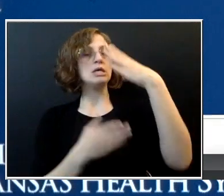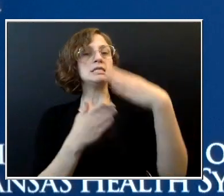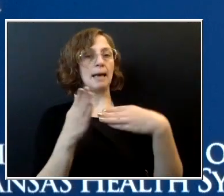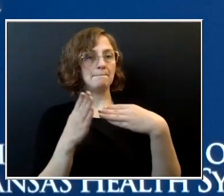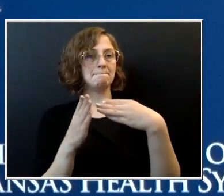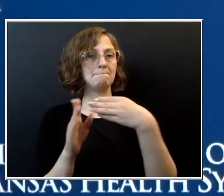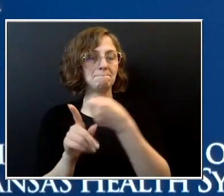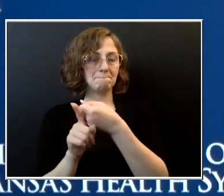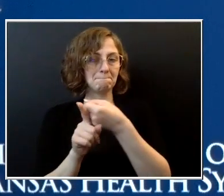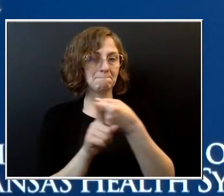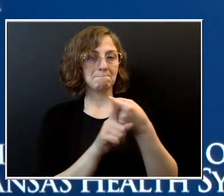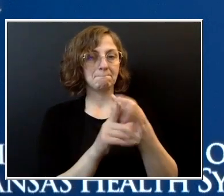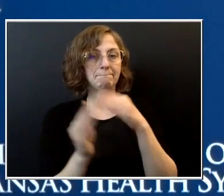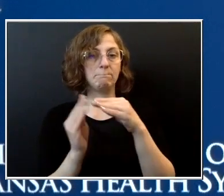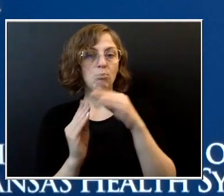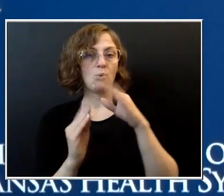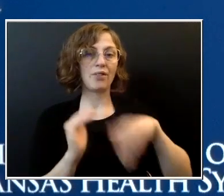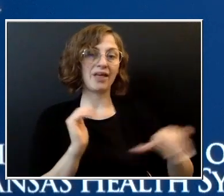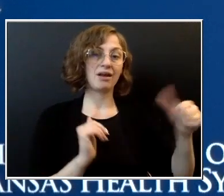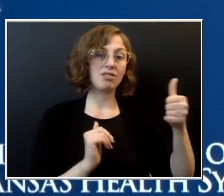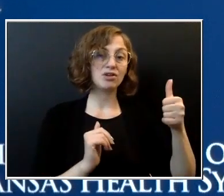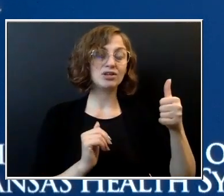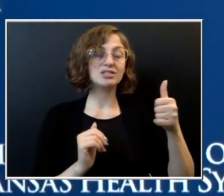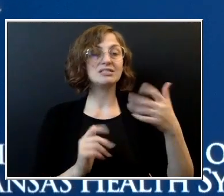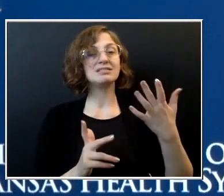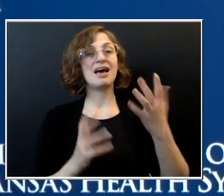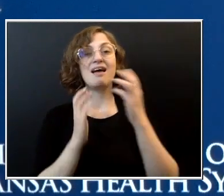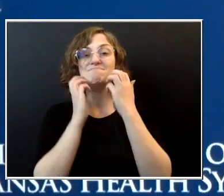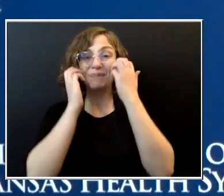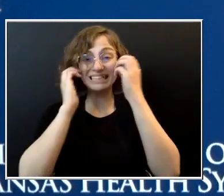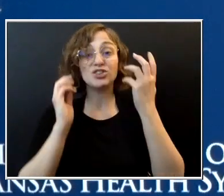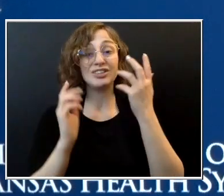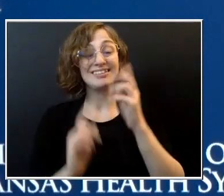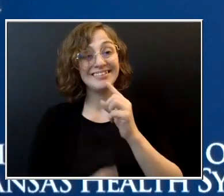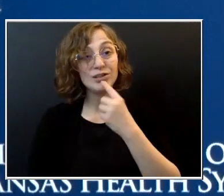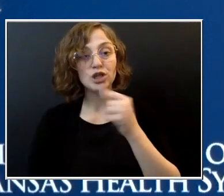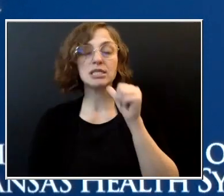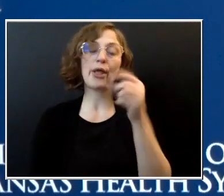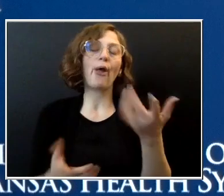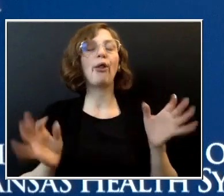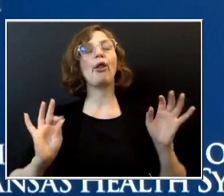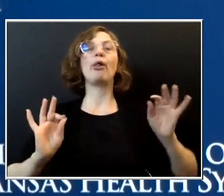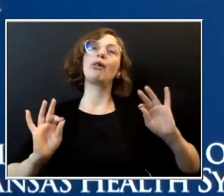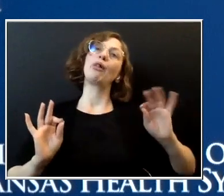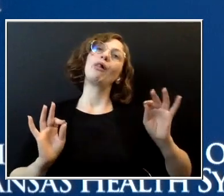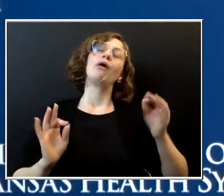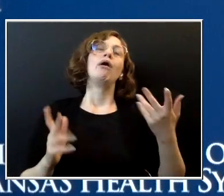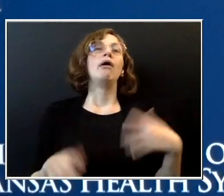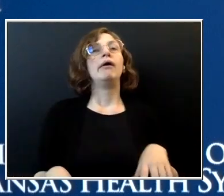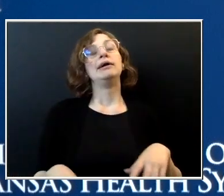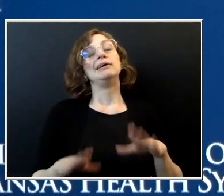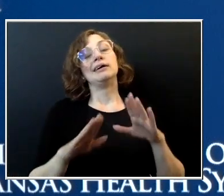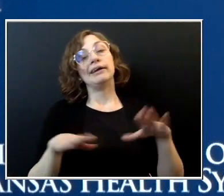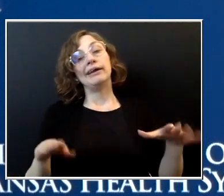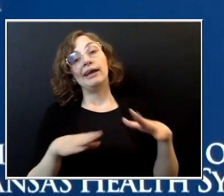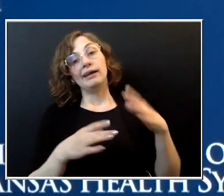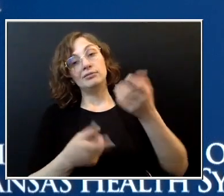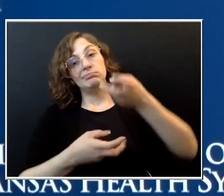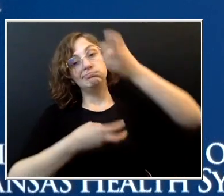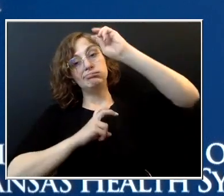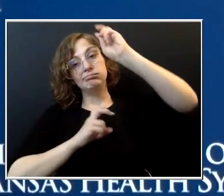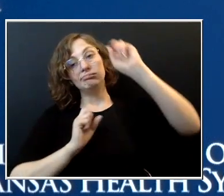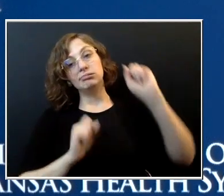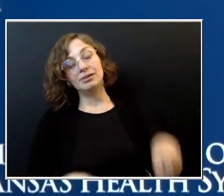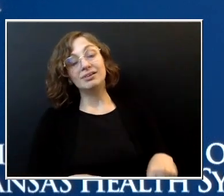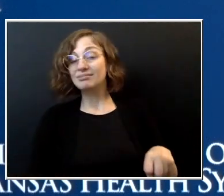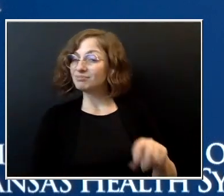a significant disease. It isn't just a benign disease of childhood. 1 in 5 of those children